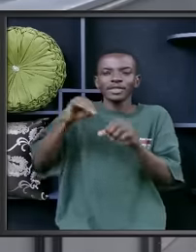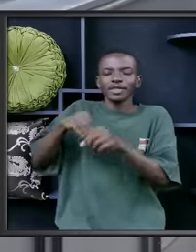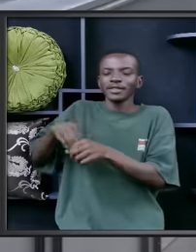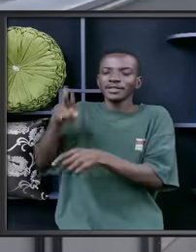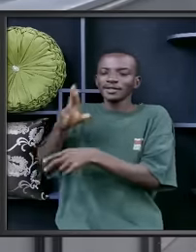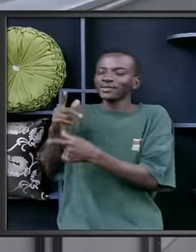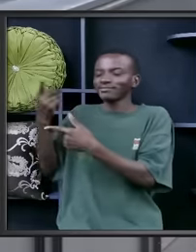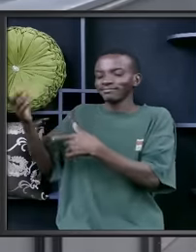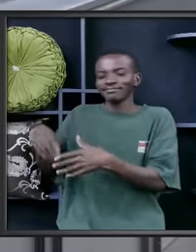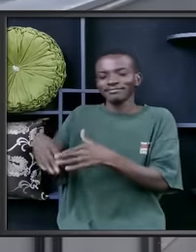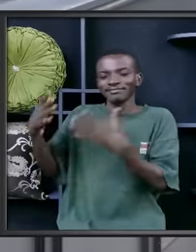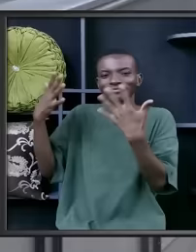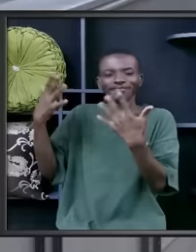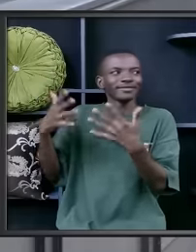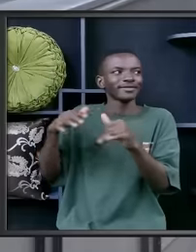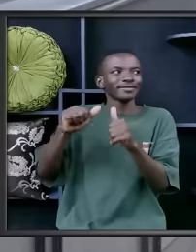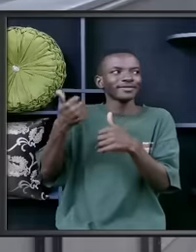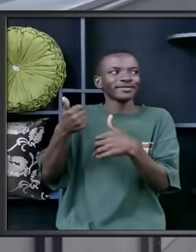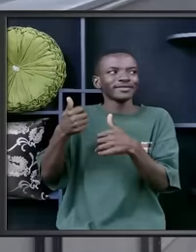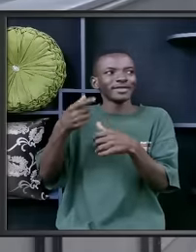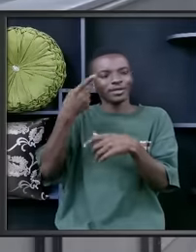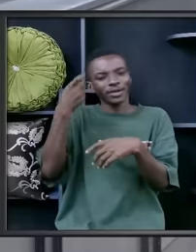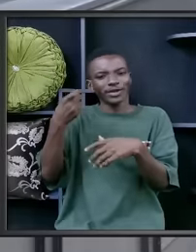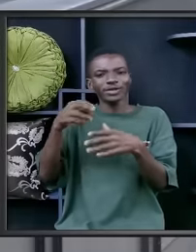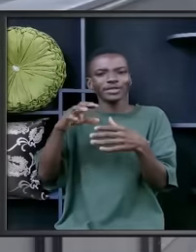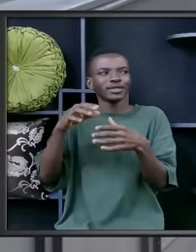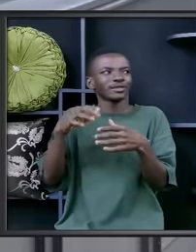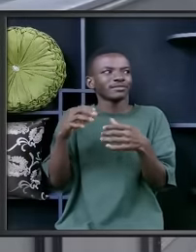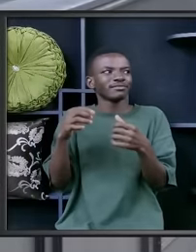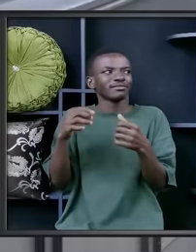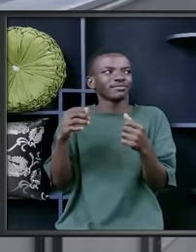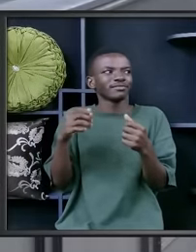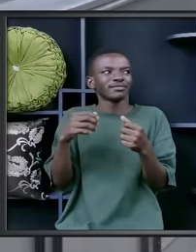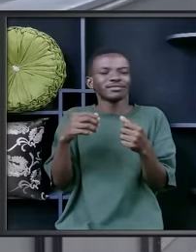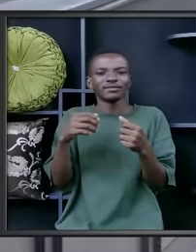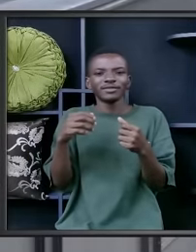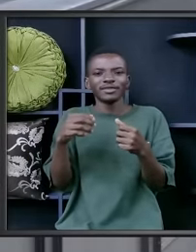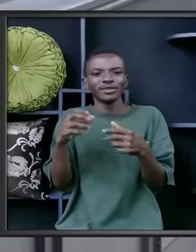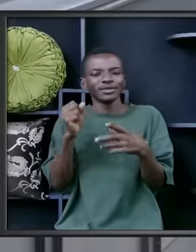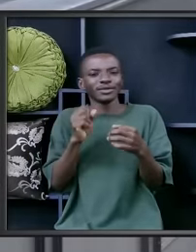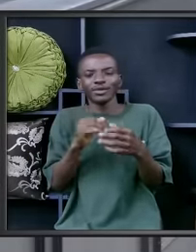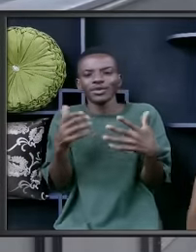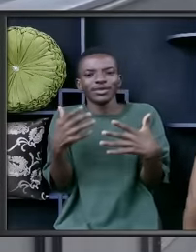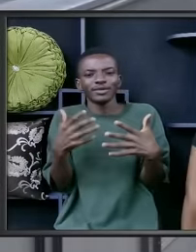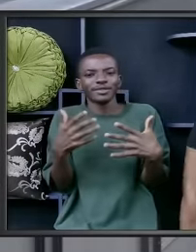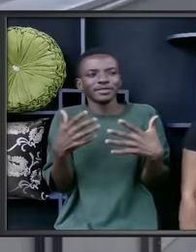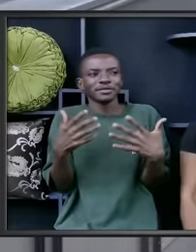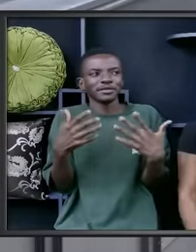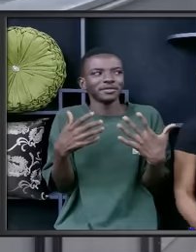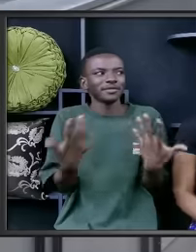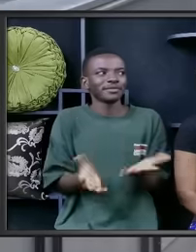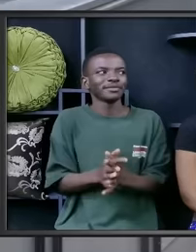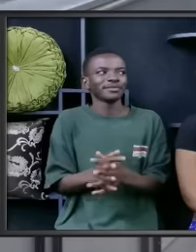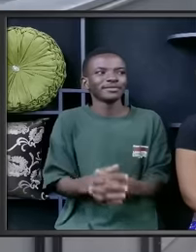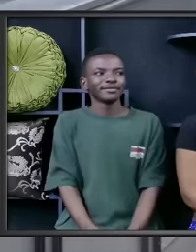let's sir. Appreciate Aisha, yes, sir, and every other much. Person, because the studio cool. Yes, sir. The studio cool. Even sign